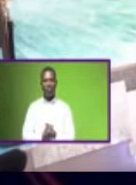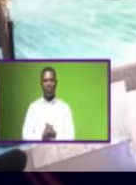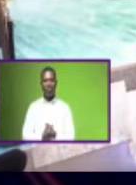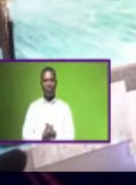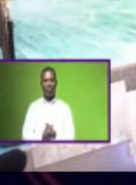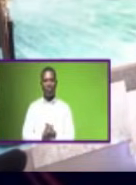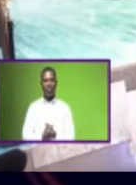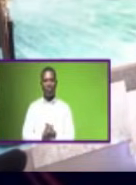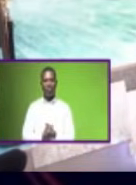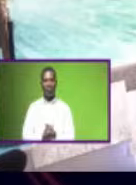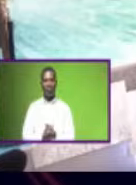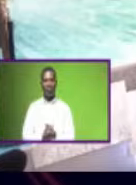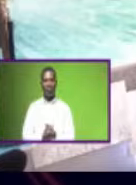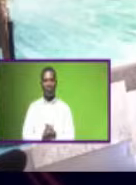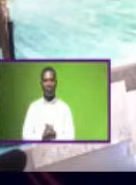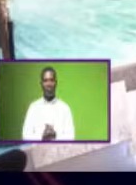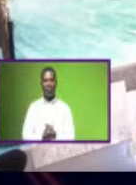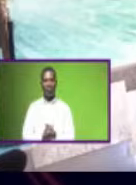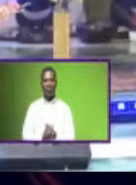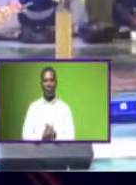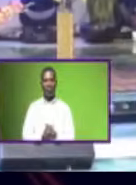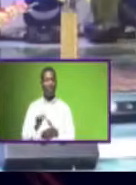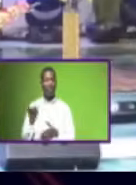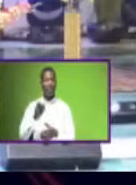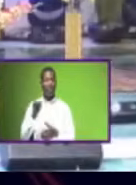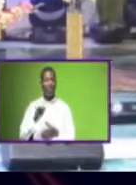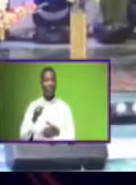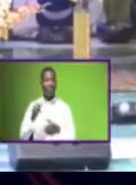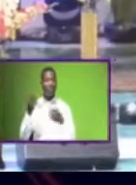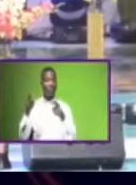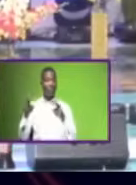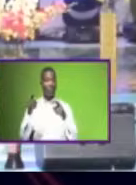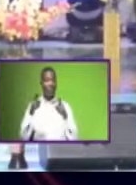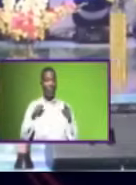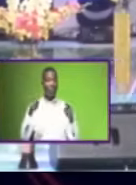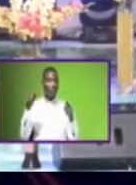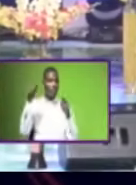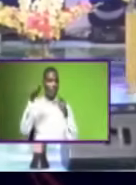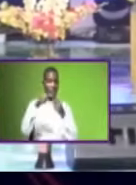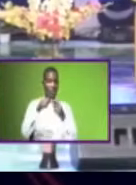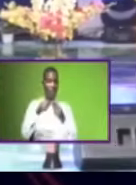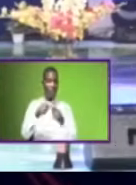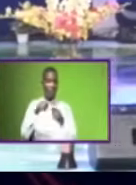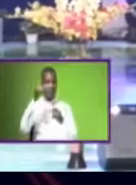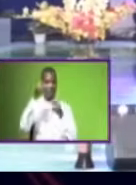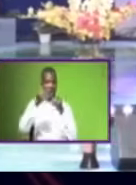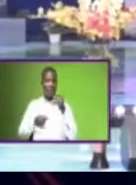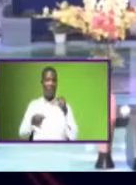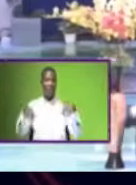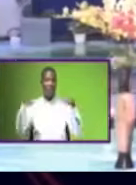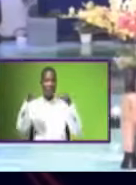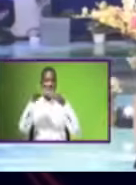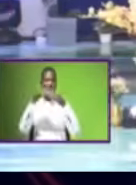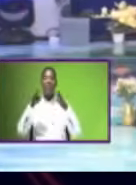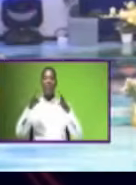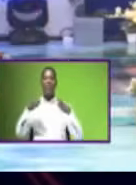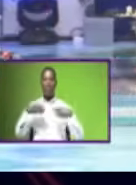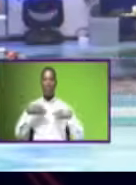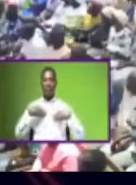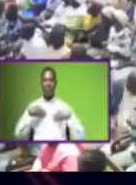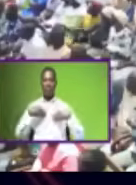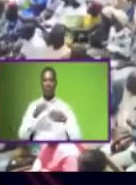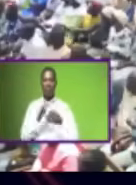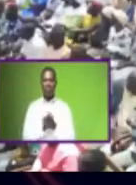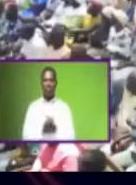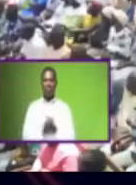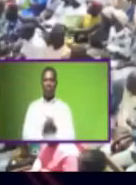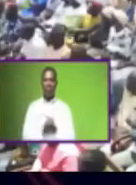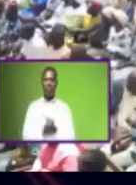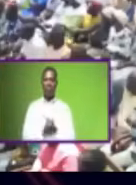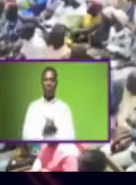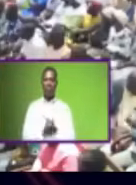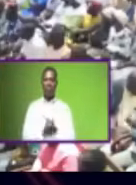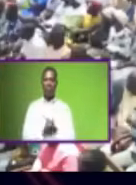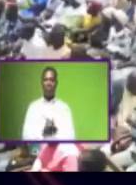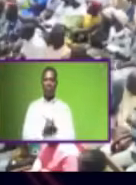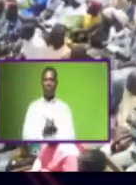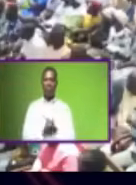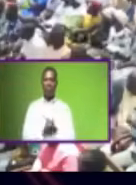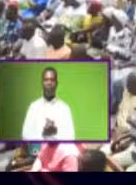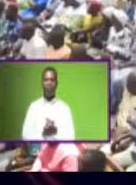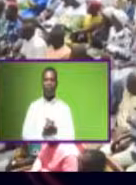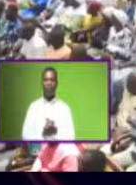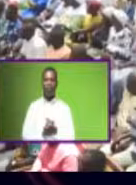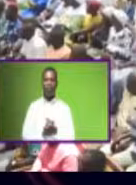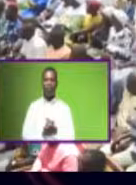to something else. And it shall continue in this dimension until the end